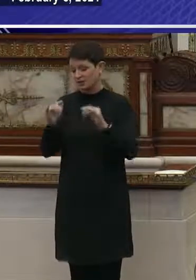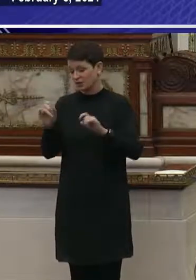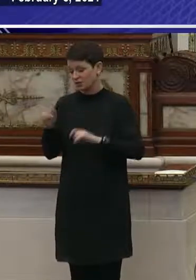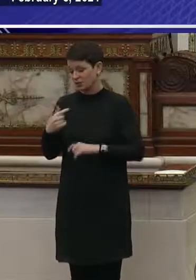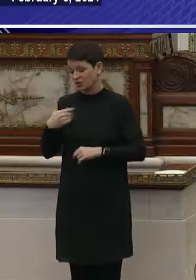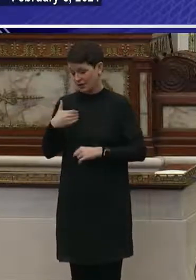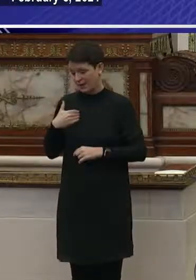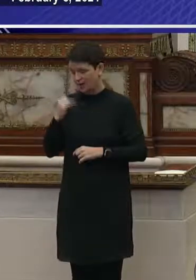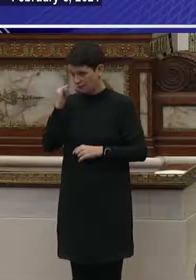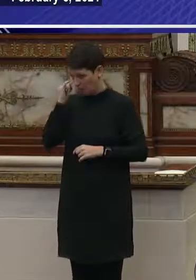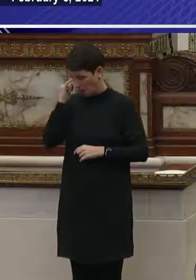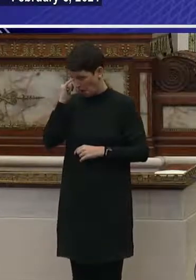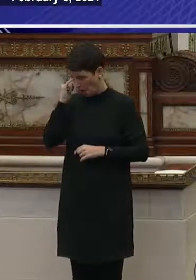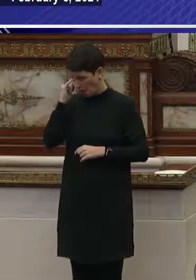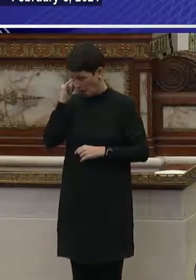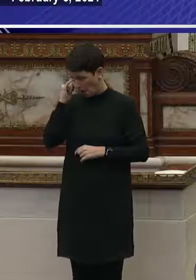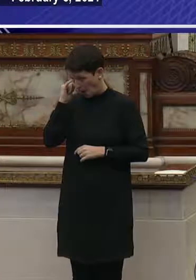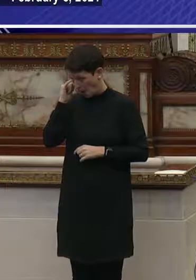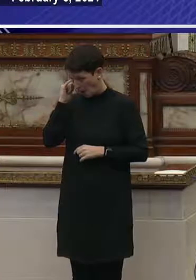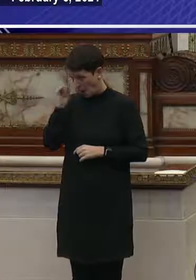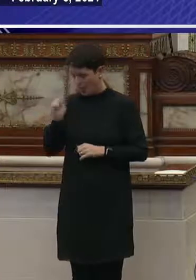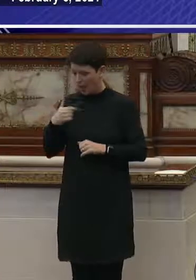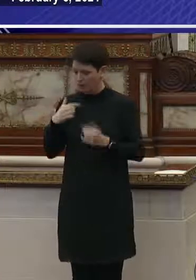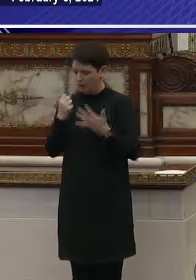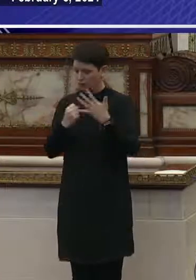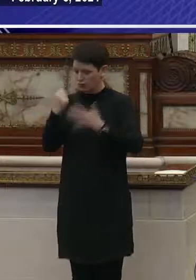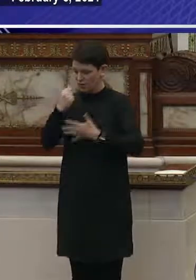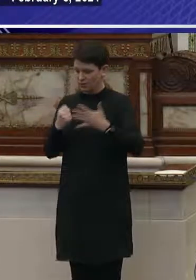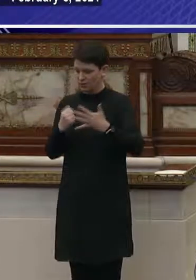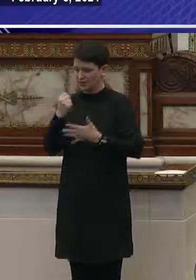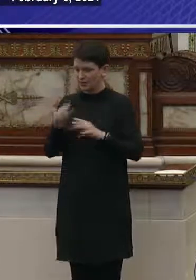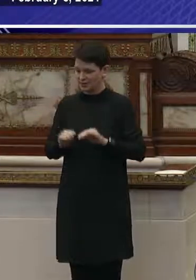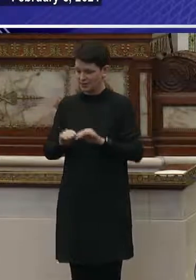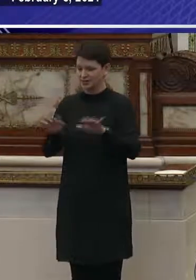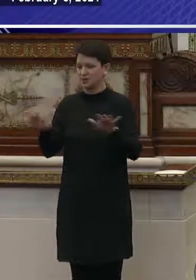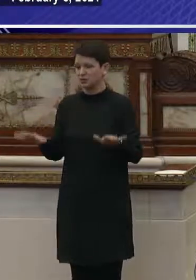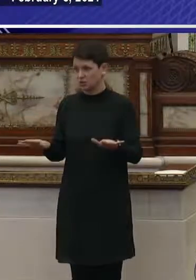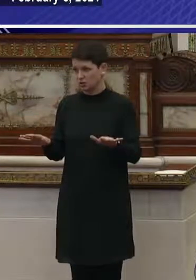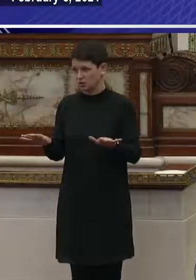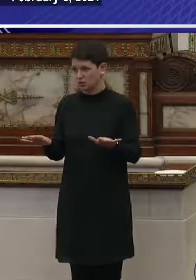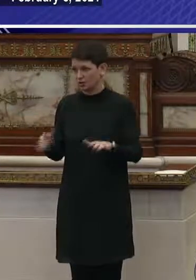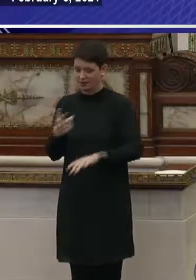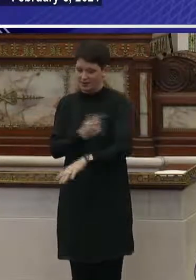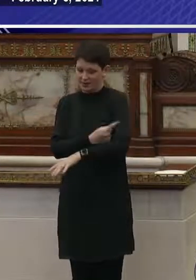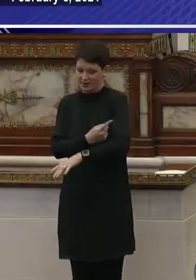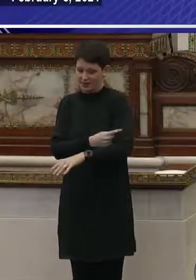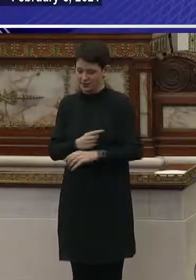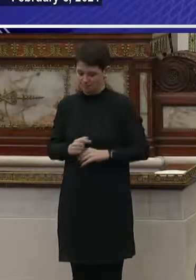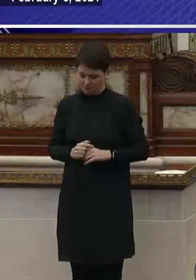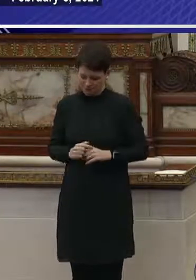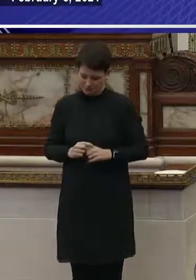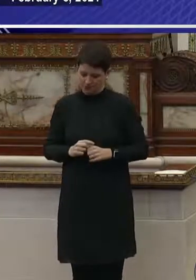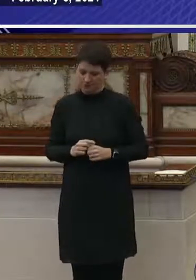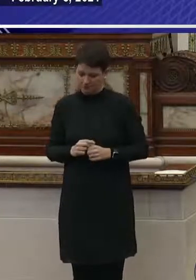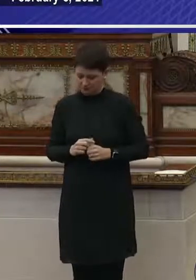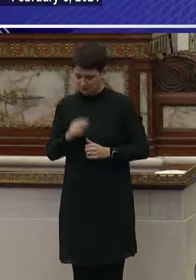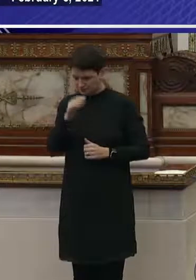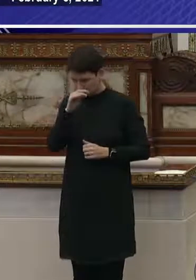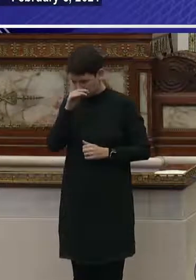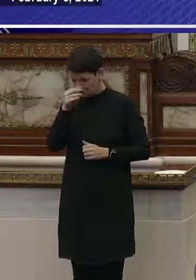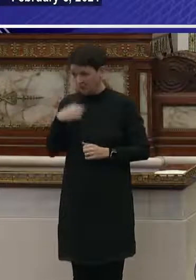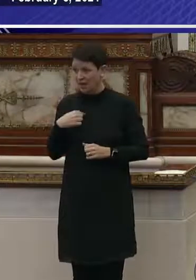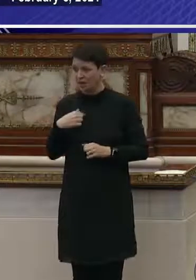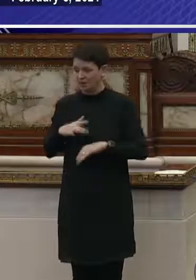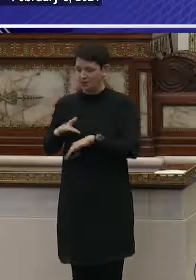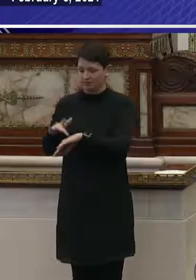is relative to how we are prioritizing the dissemination of the vaccines. And I've been still traveling